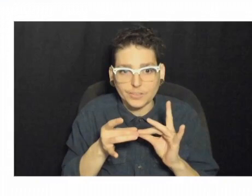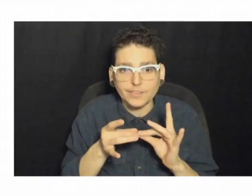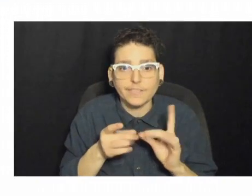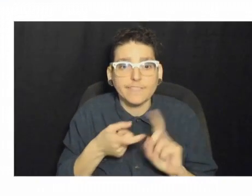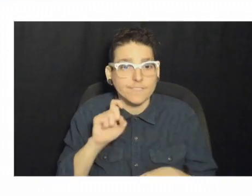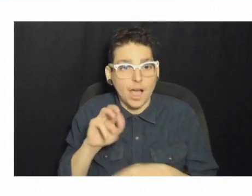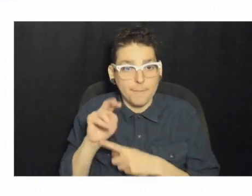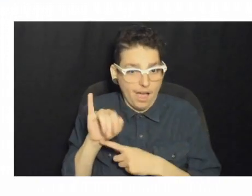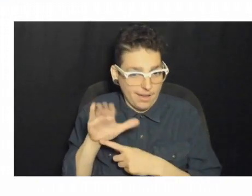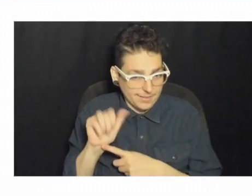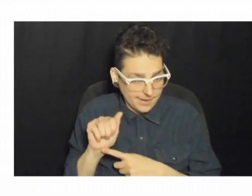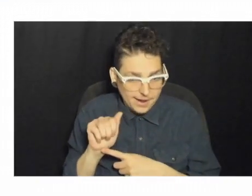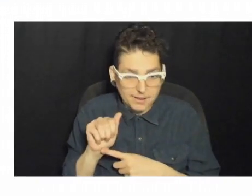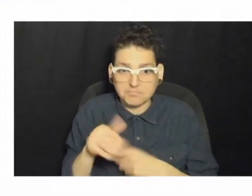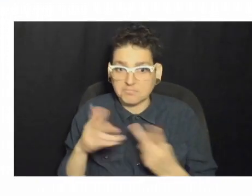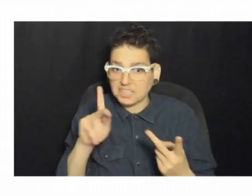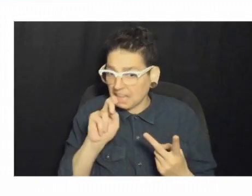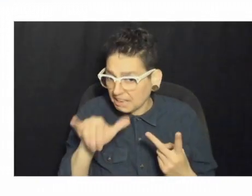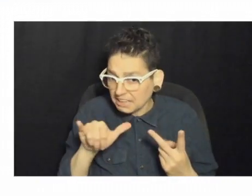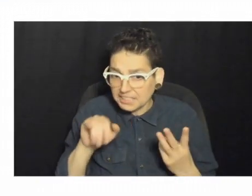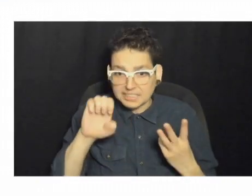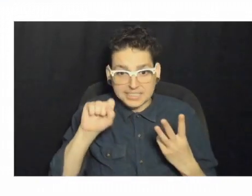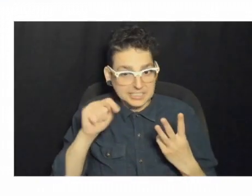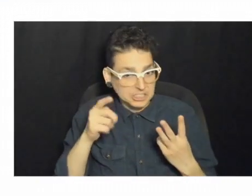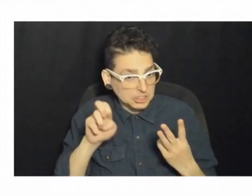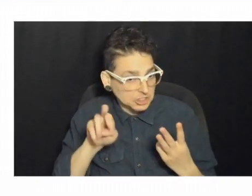we close out this portion of our agenda?